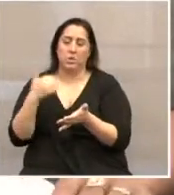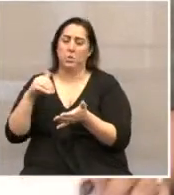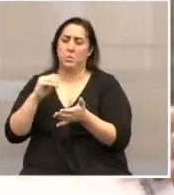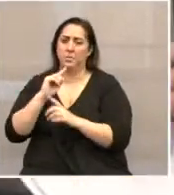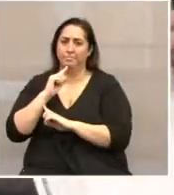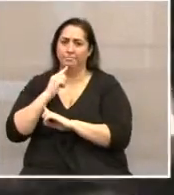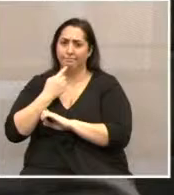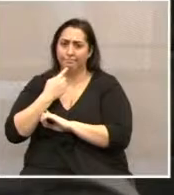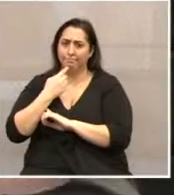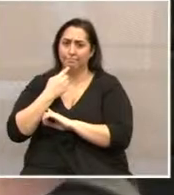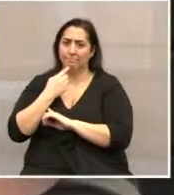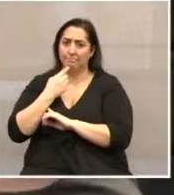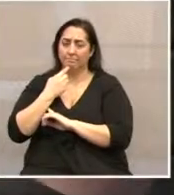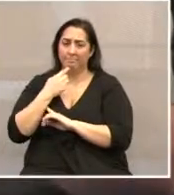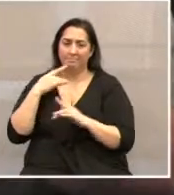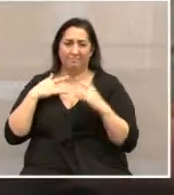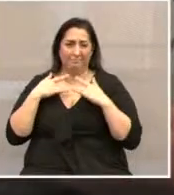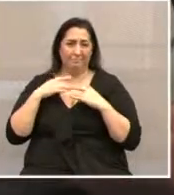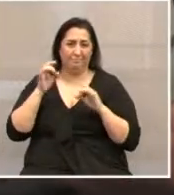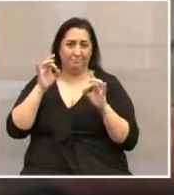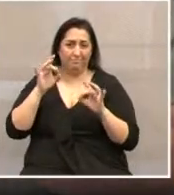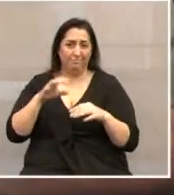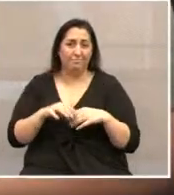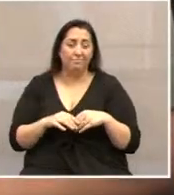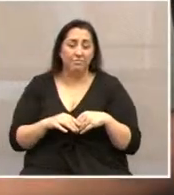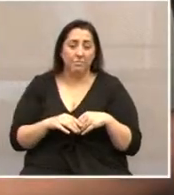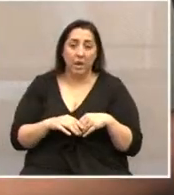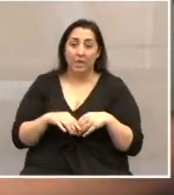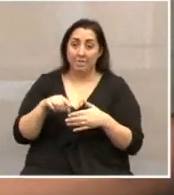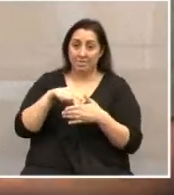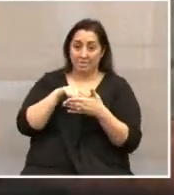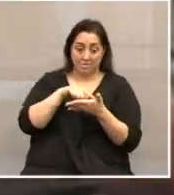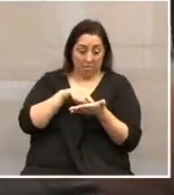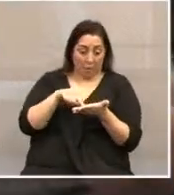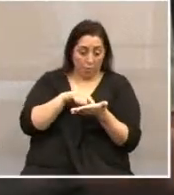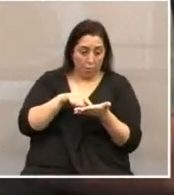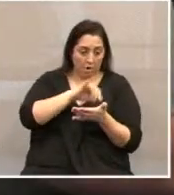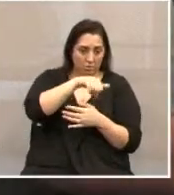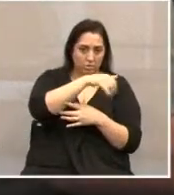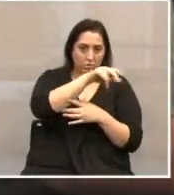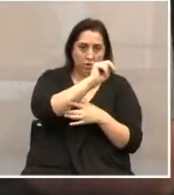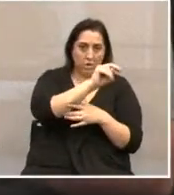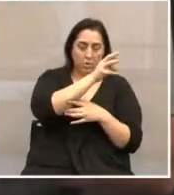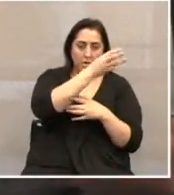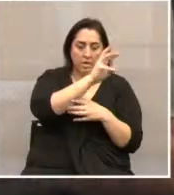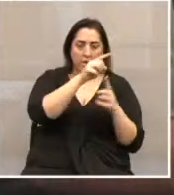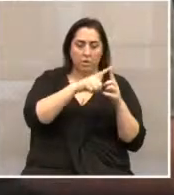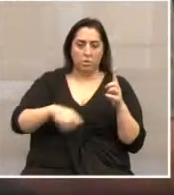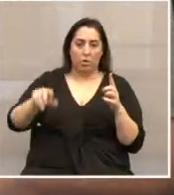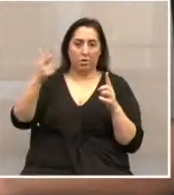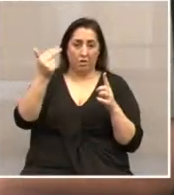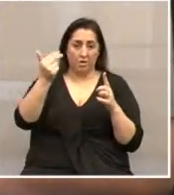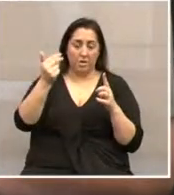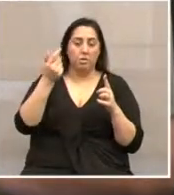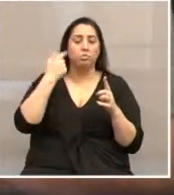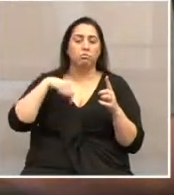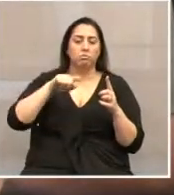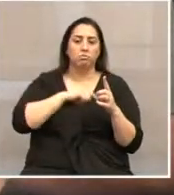concern. In that week alone, we put together a report that